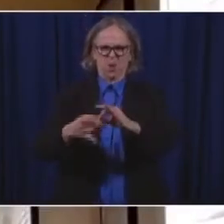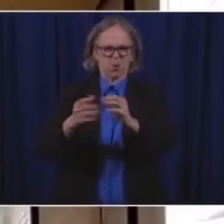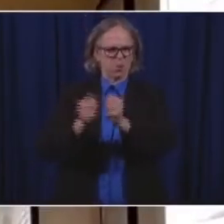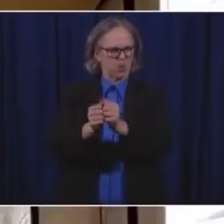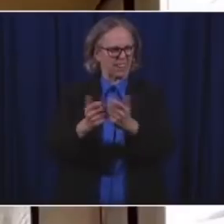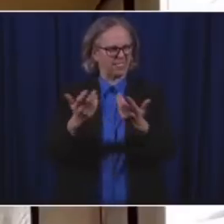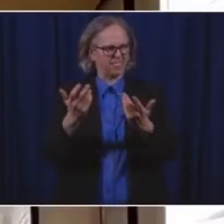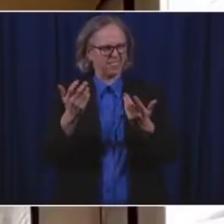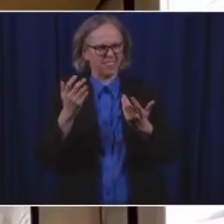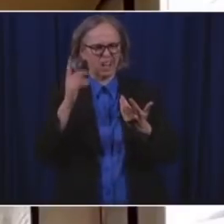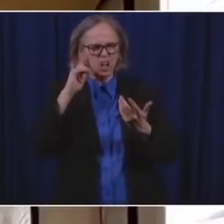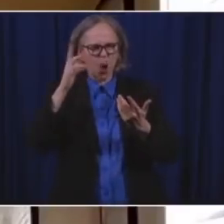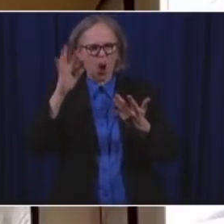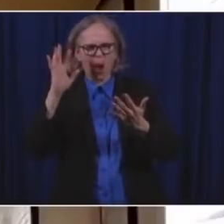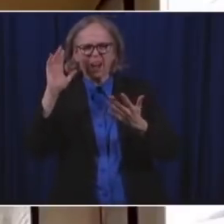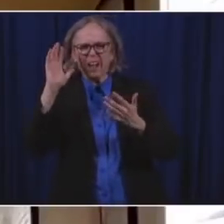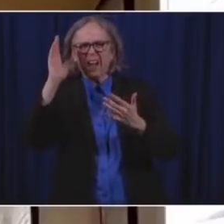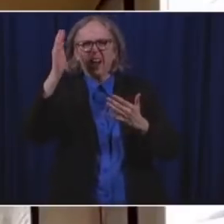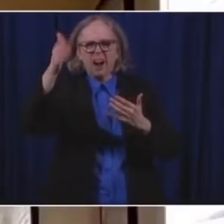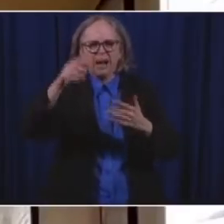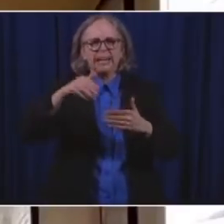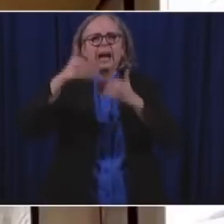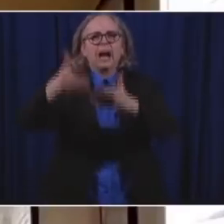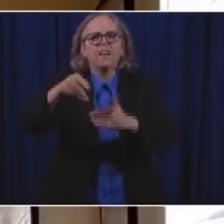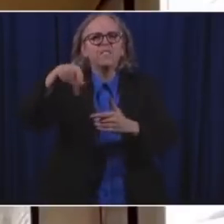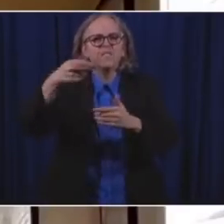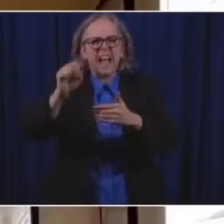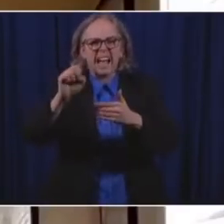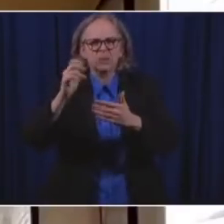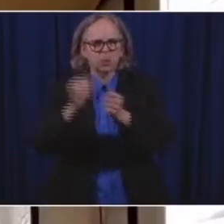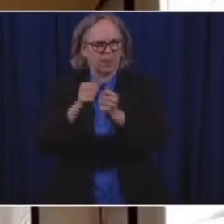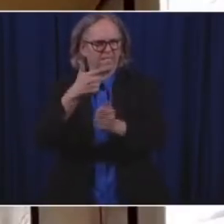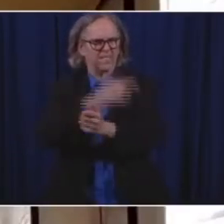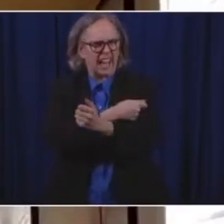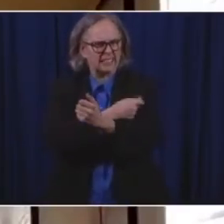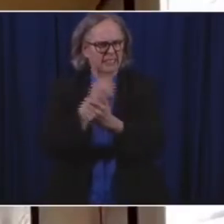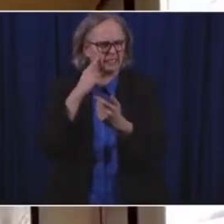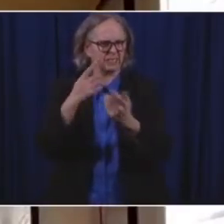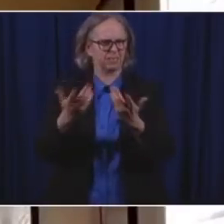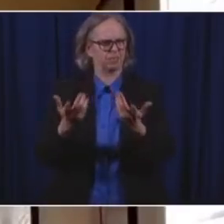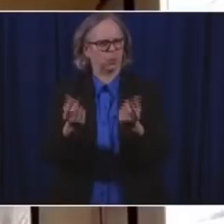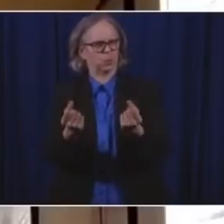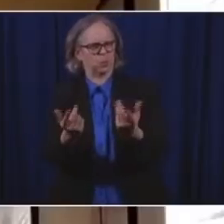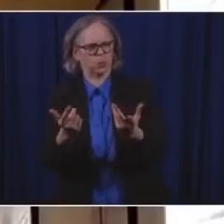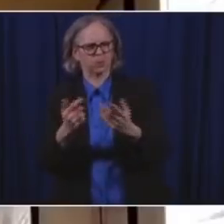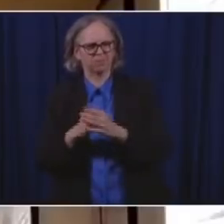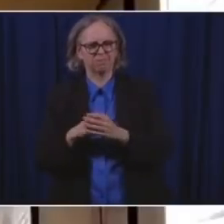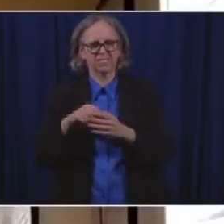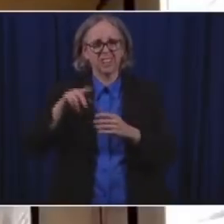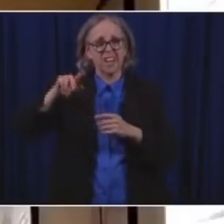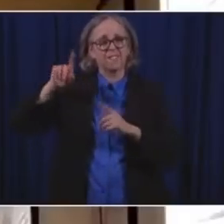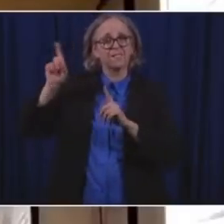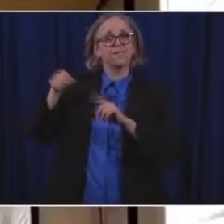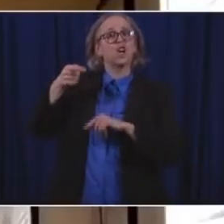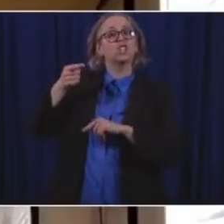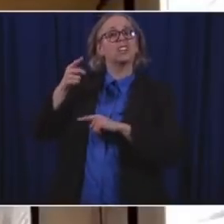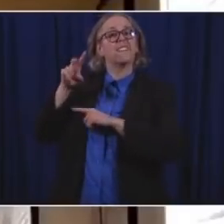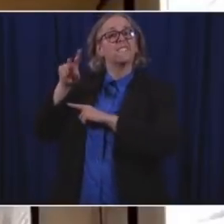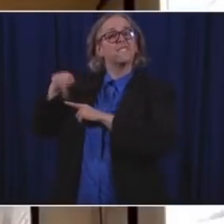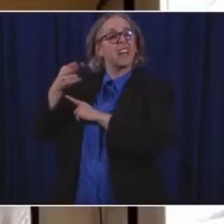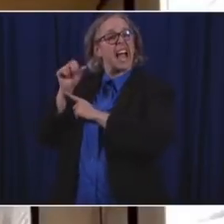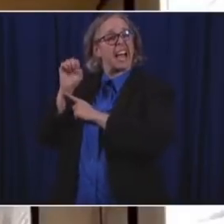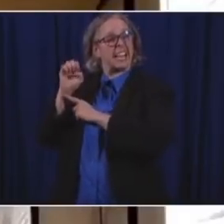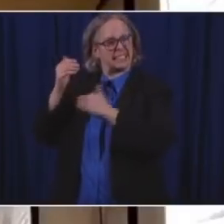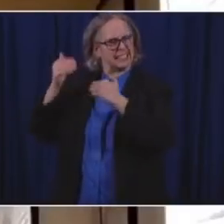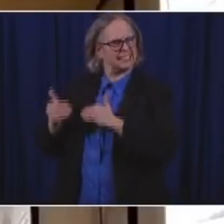of the tiering of this vaccine distribution. This first tier is really targeted to the